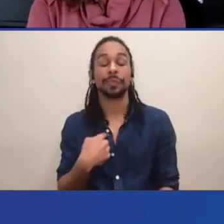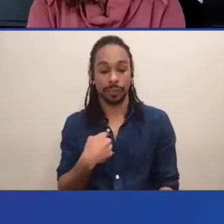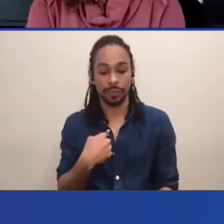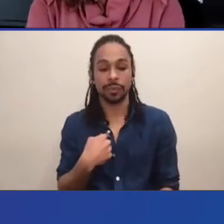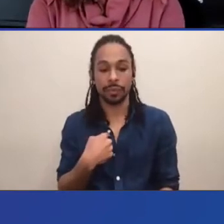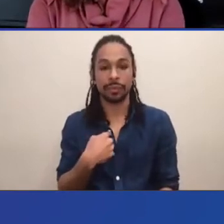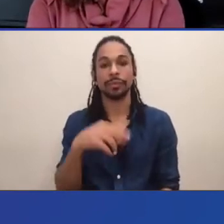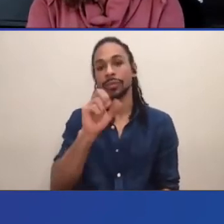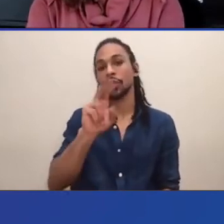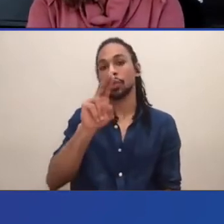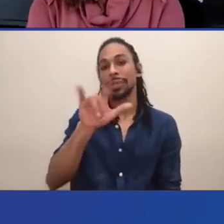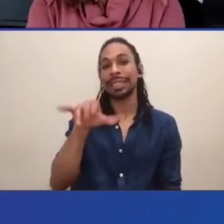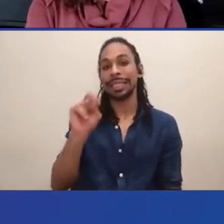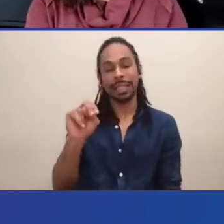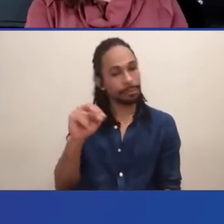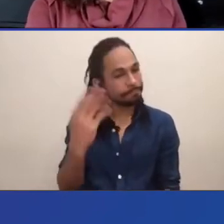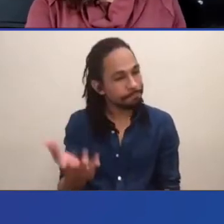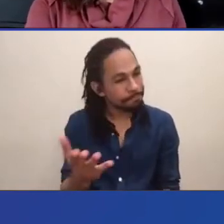Sulynn, in talking about